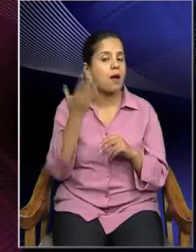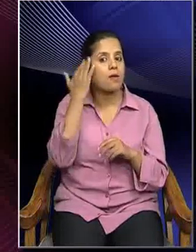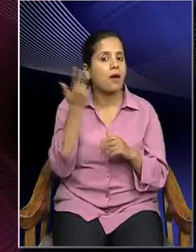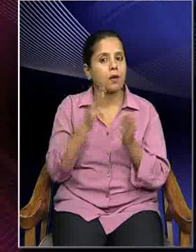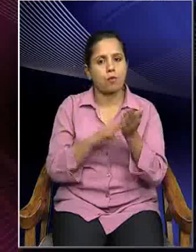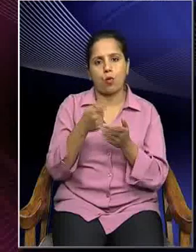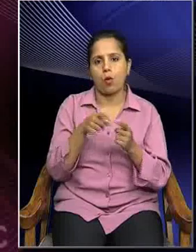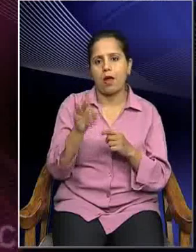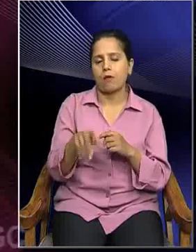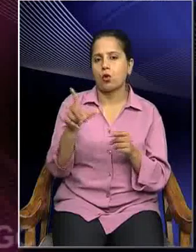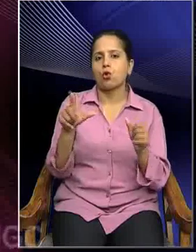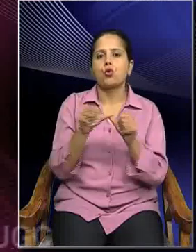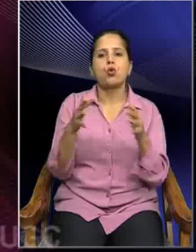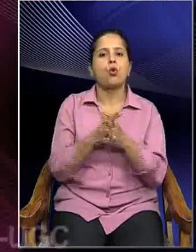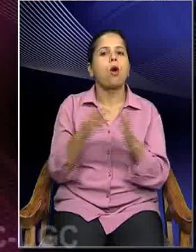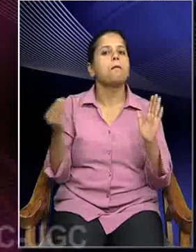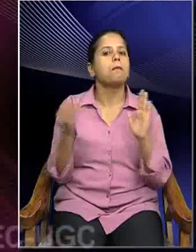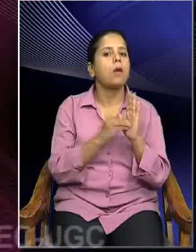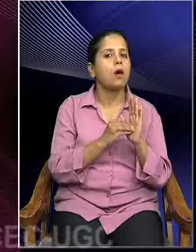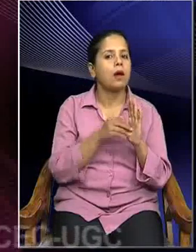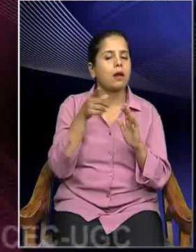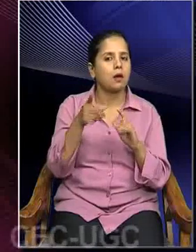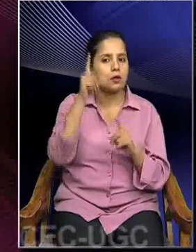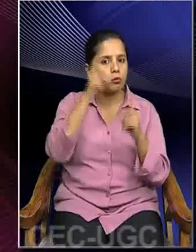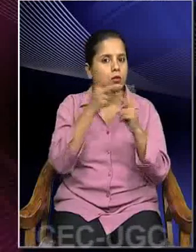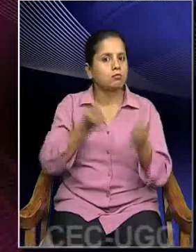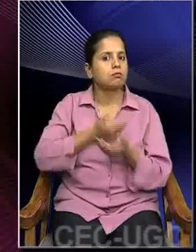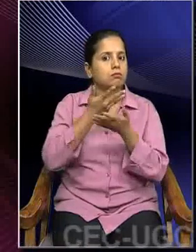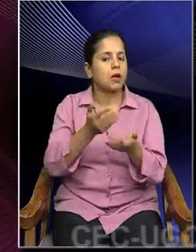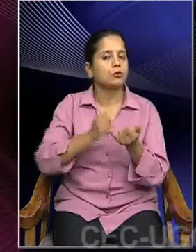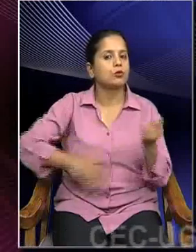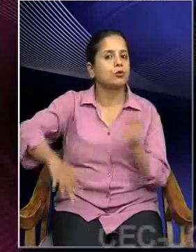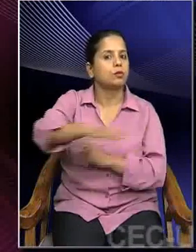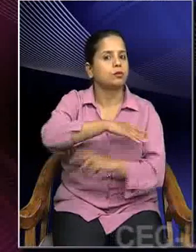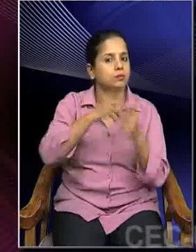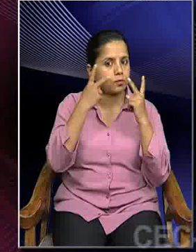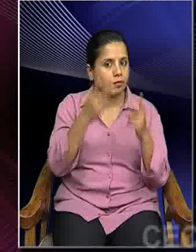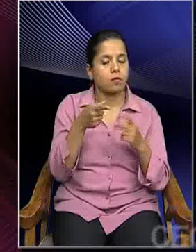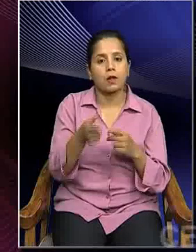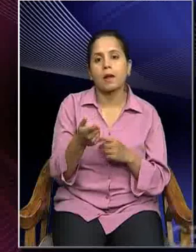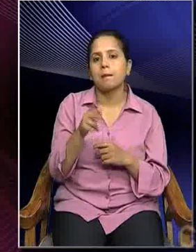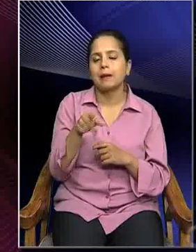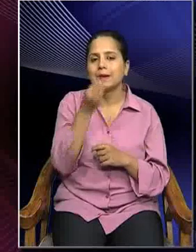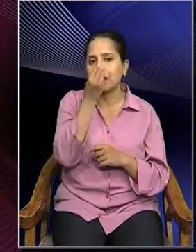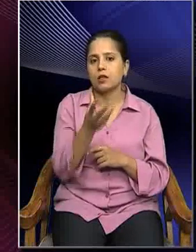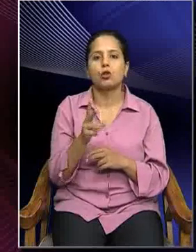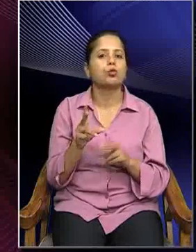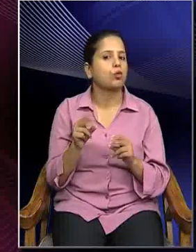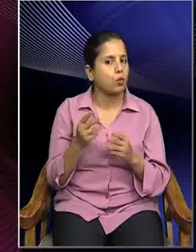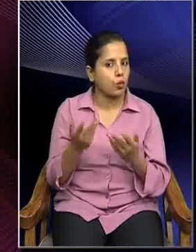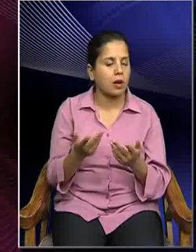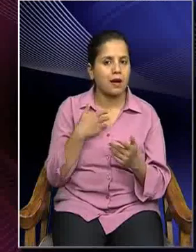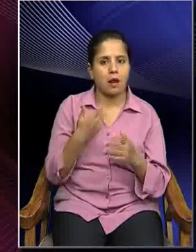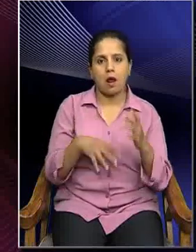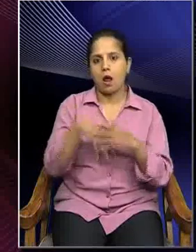of legitimate symbolic expression of the society. So it is not easy to move